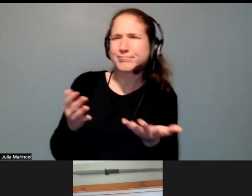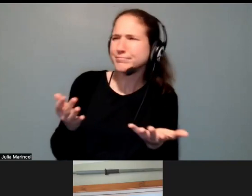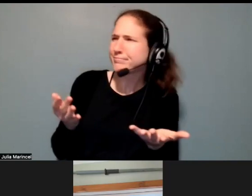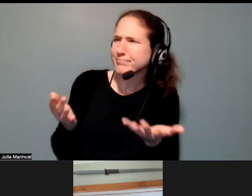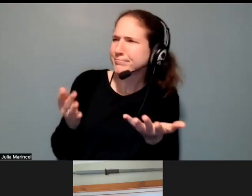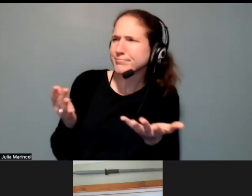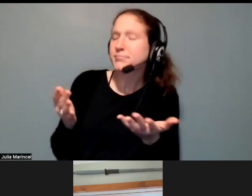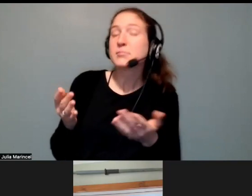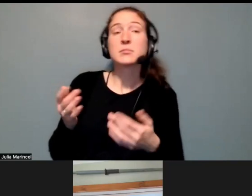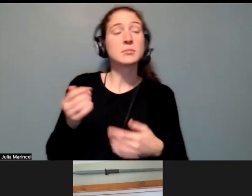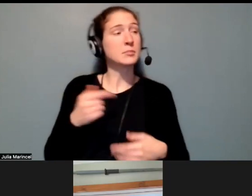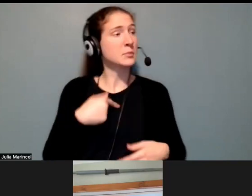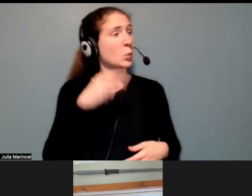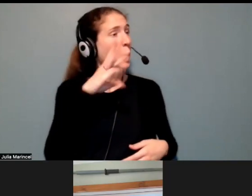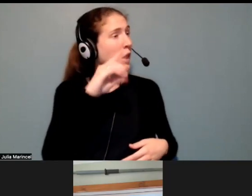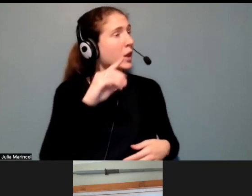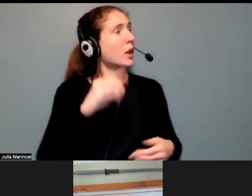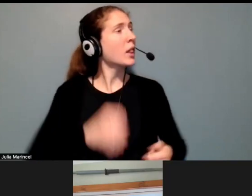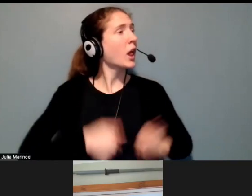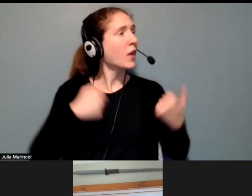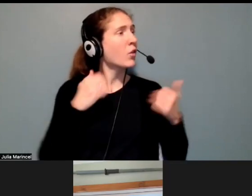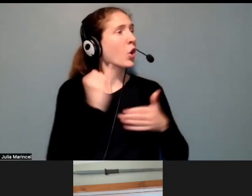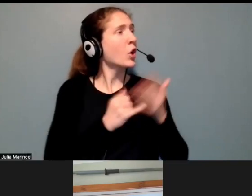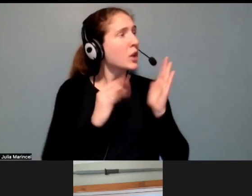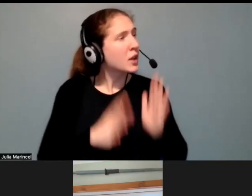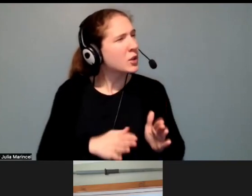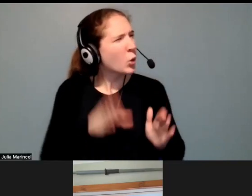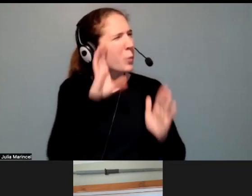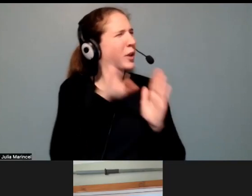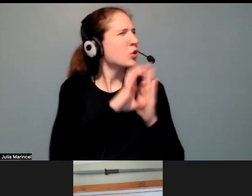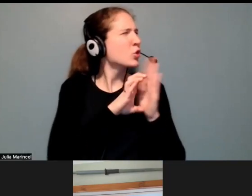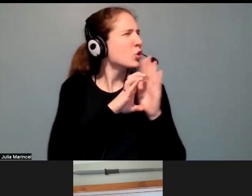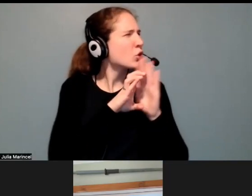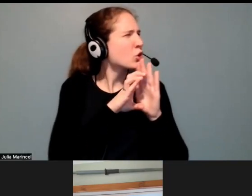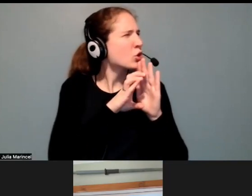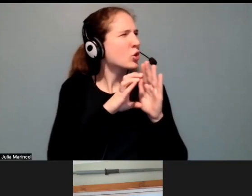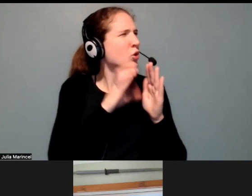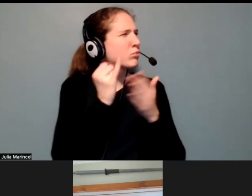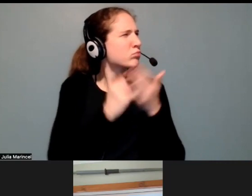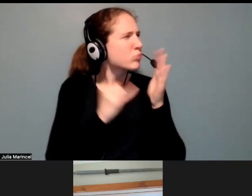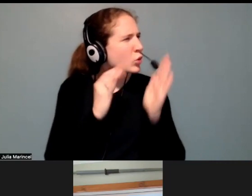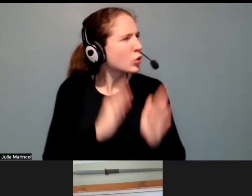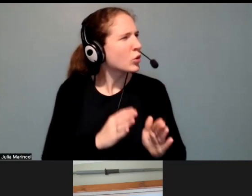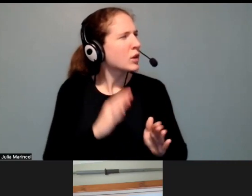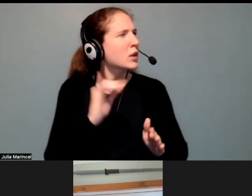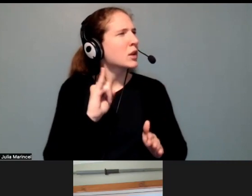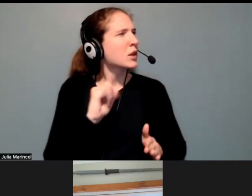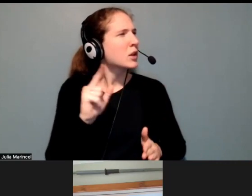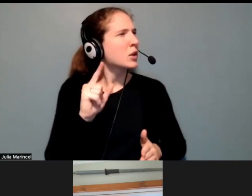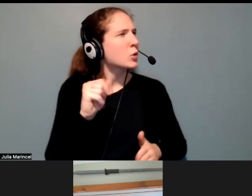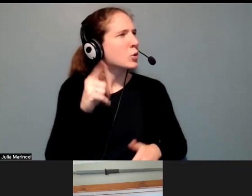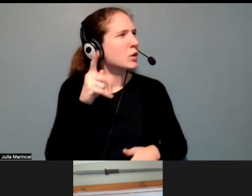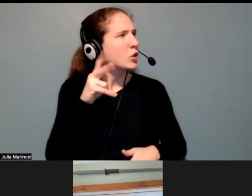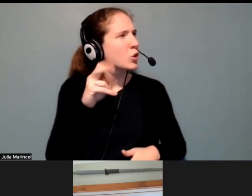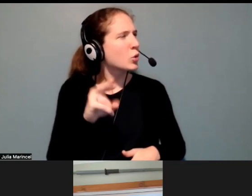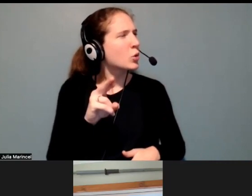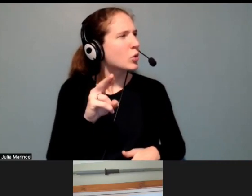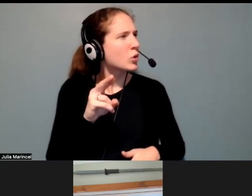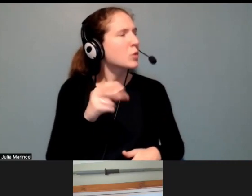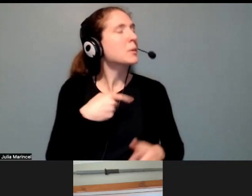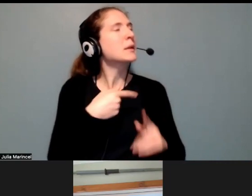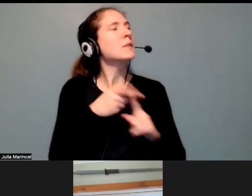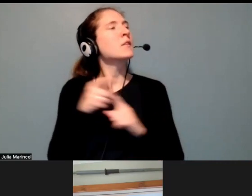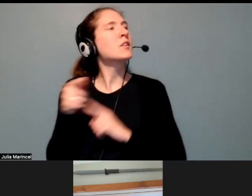wildlife artist slash illustrator. I do a lot of illustration, wildlife. Right now, I'm doing another book. Yeah. Like I said,